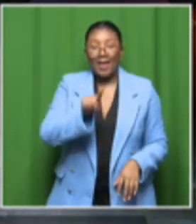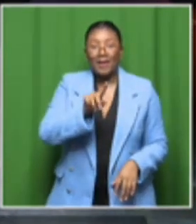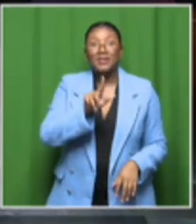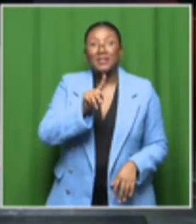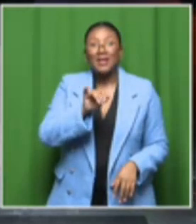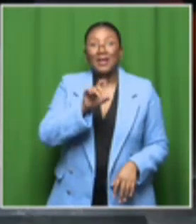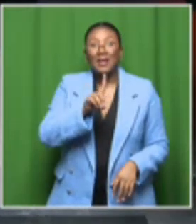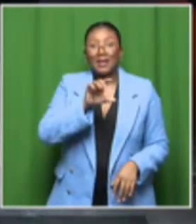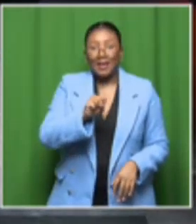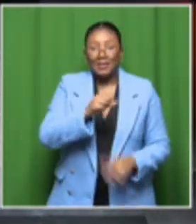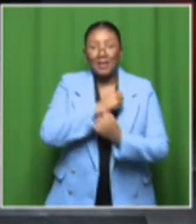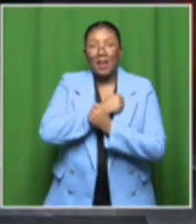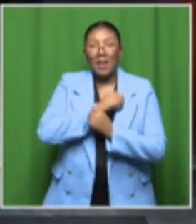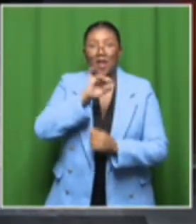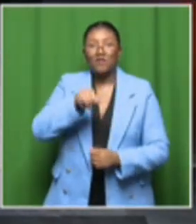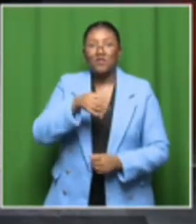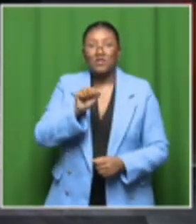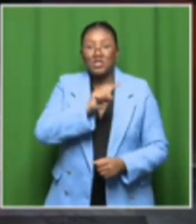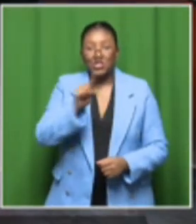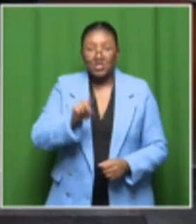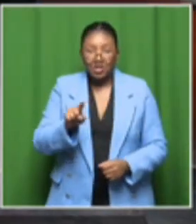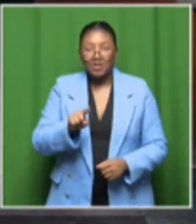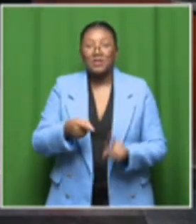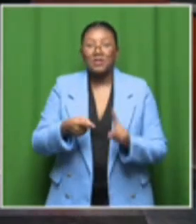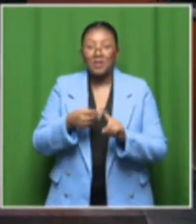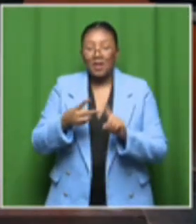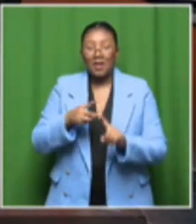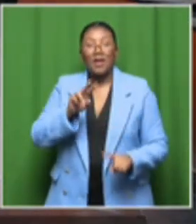all socials. And then there's also NarowBi,